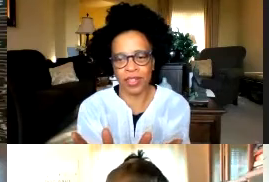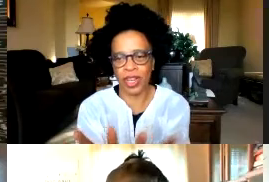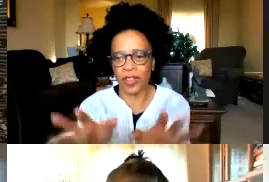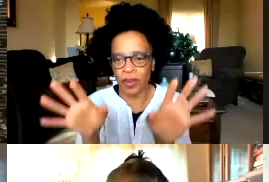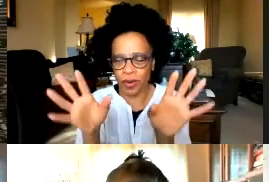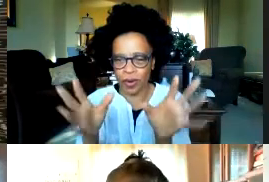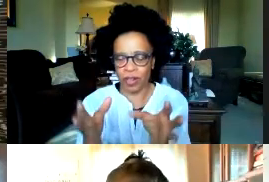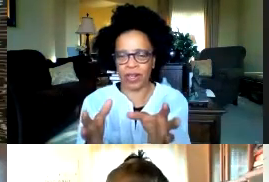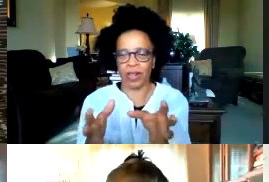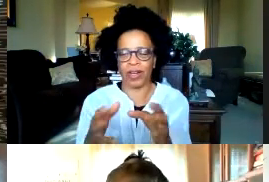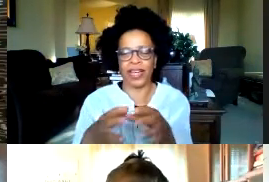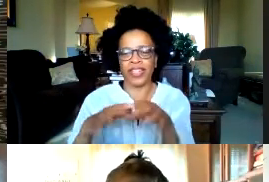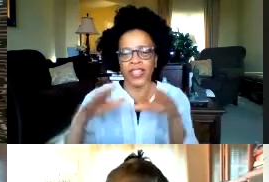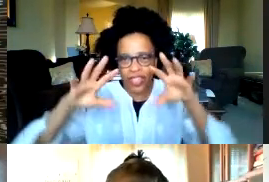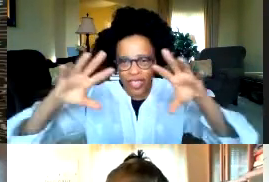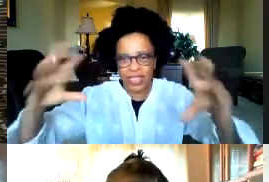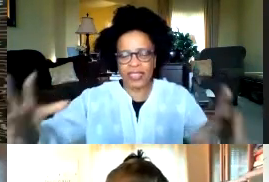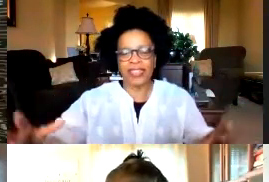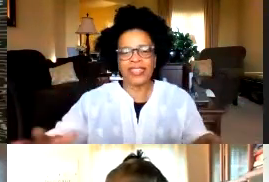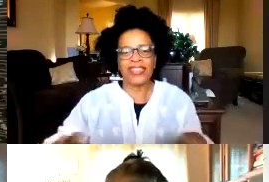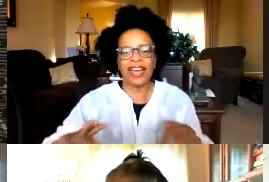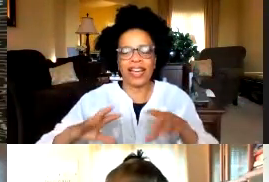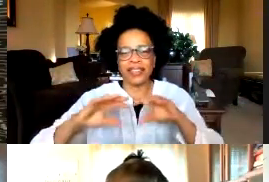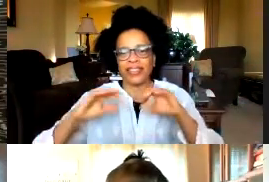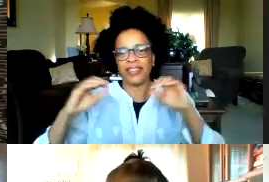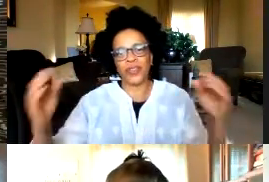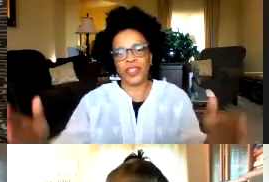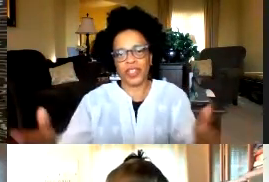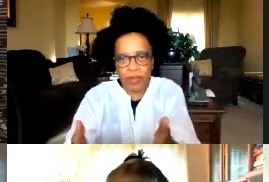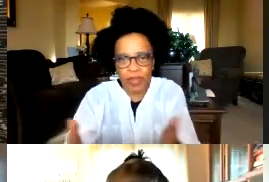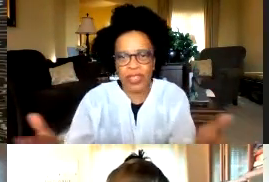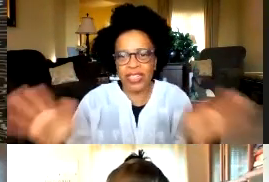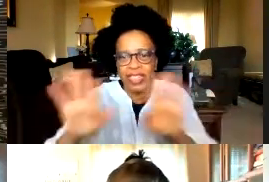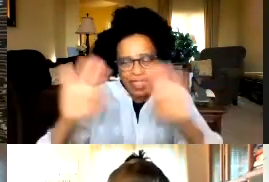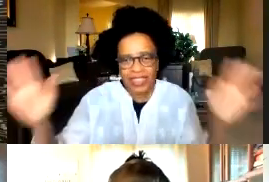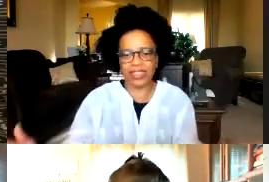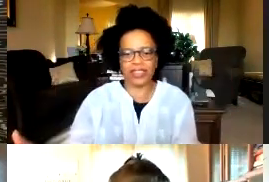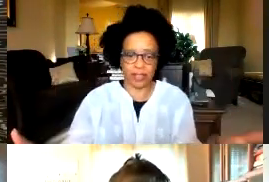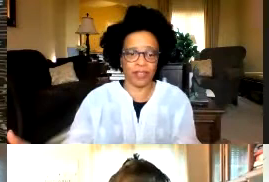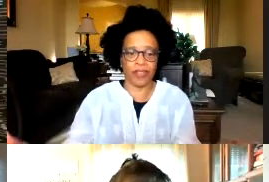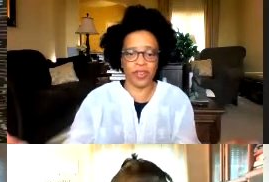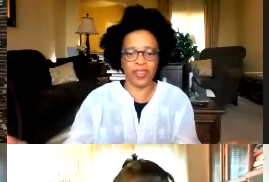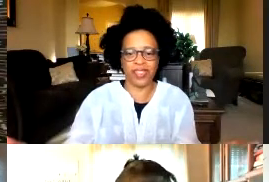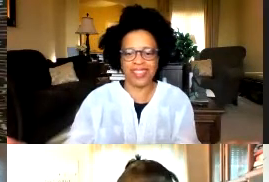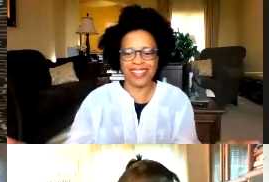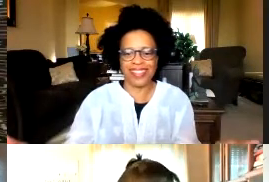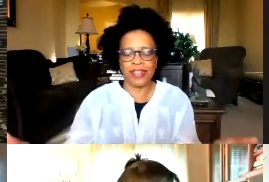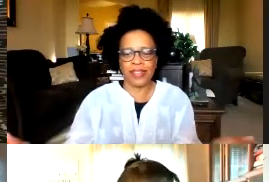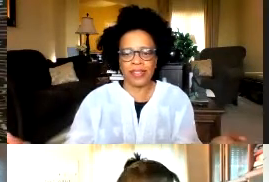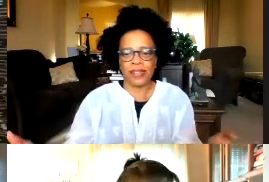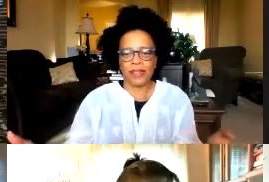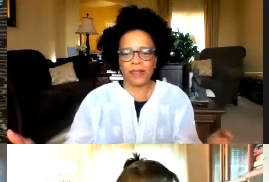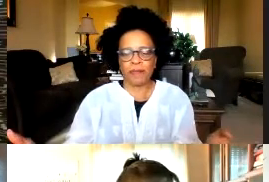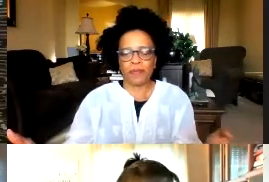recognize each other and to see that, this community is diverse,